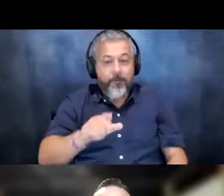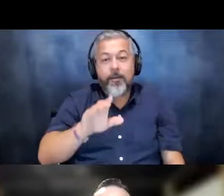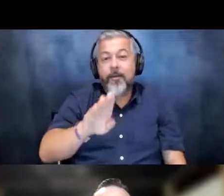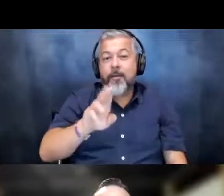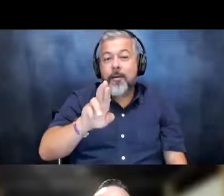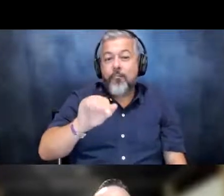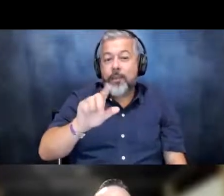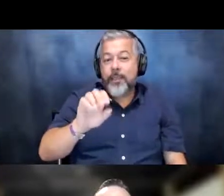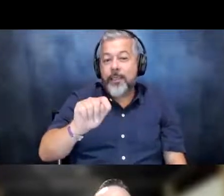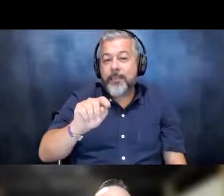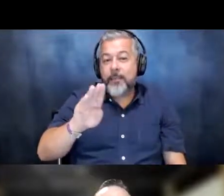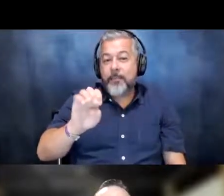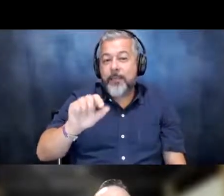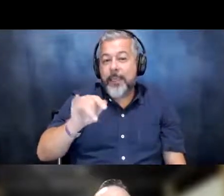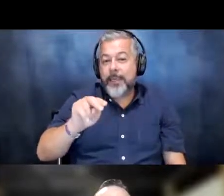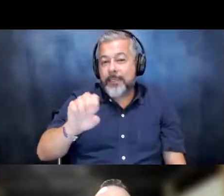dss.ca.gov.